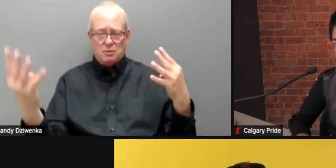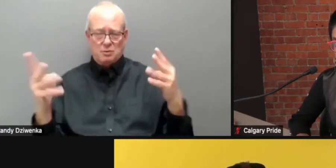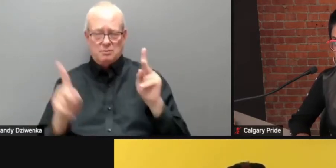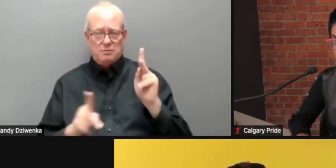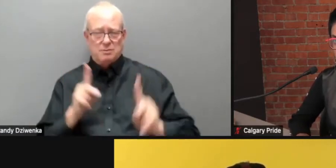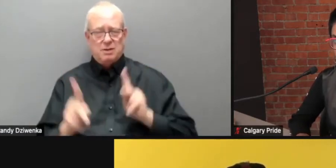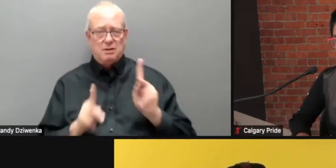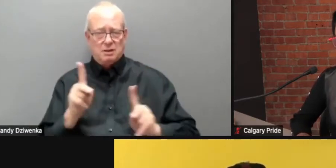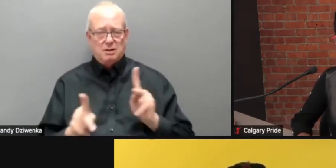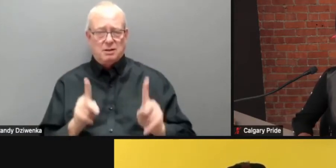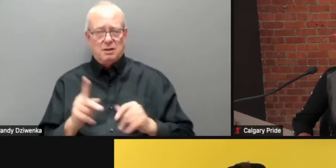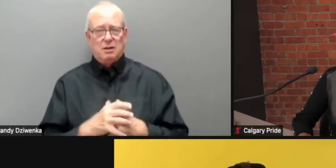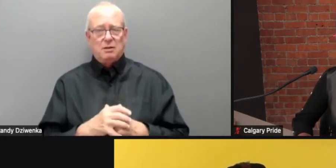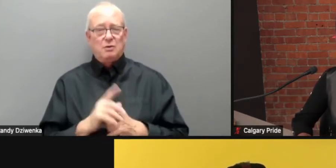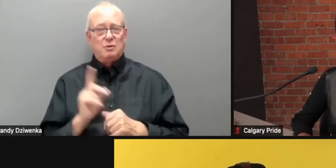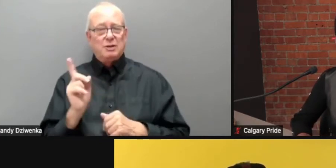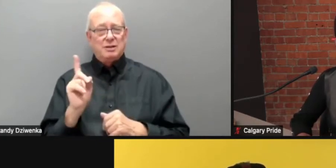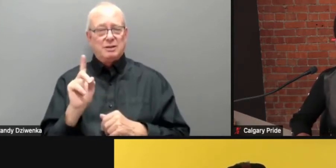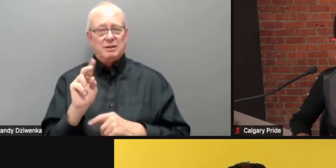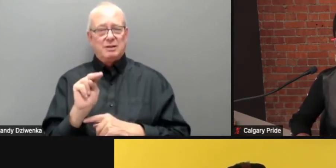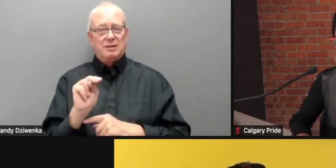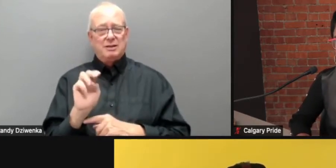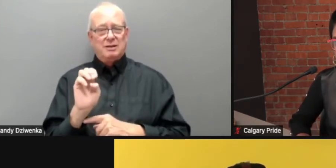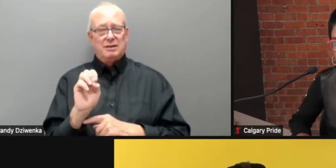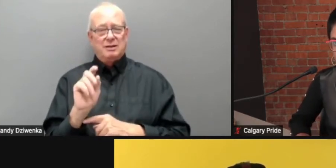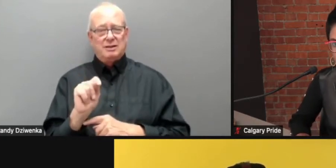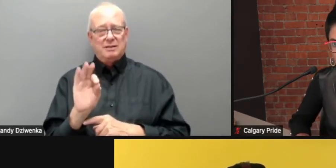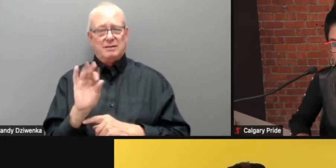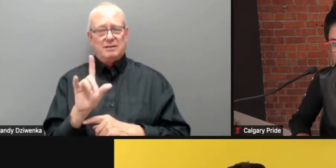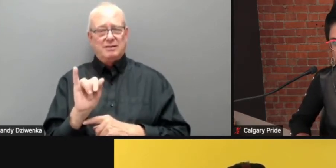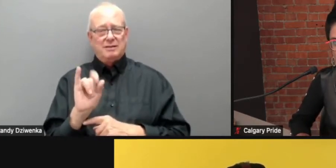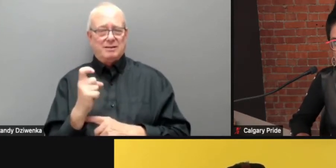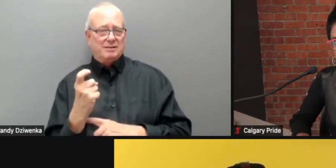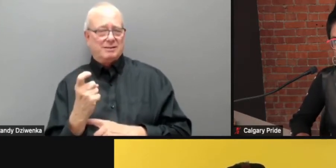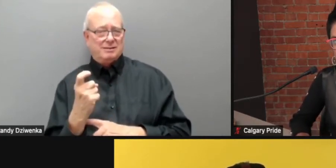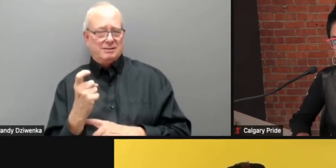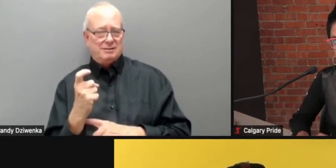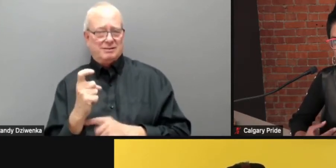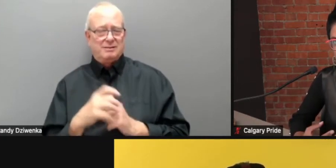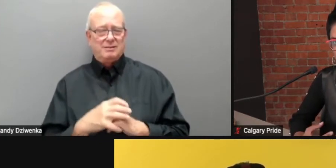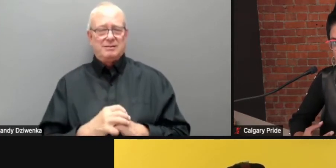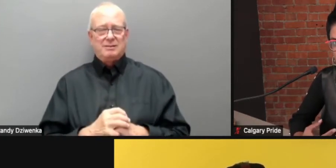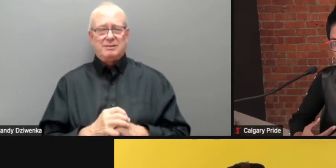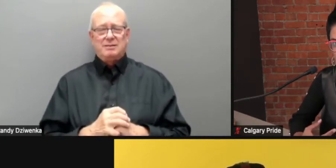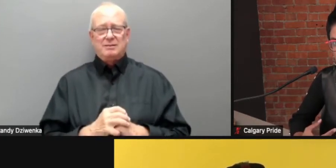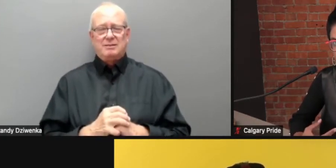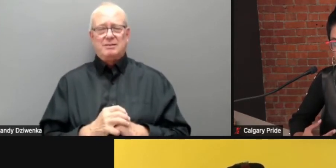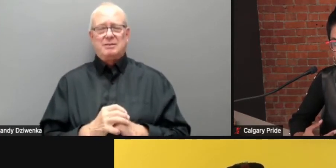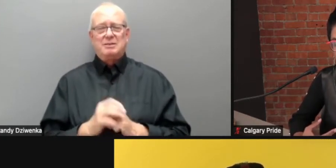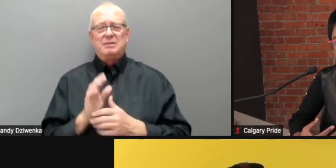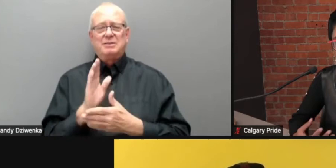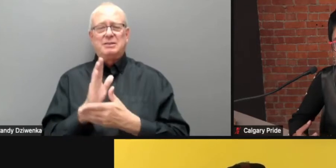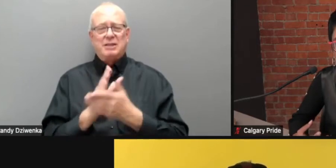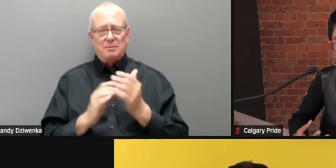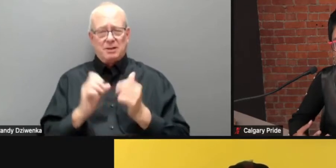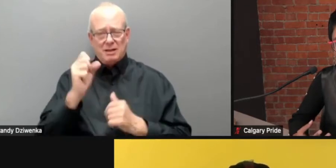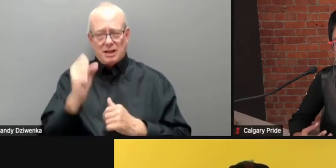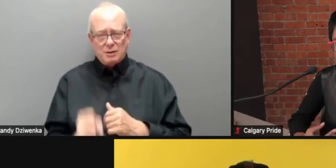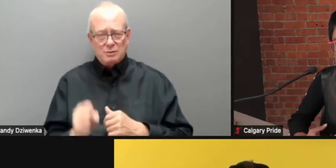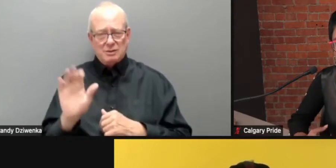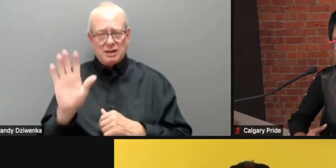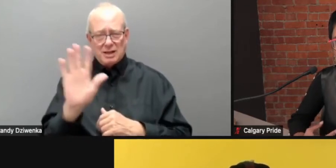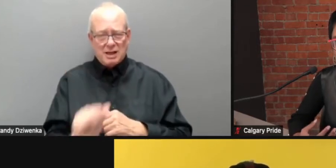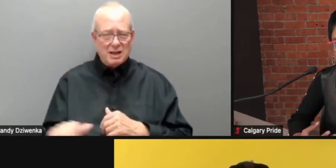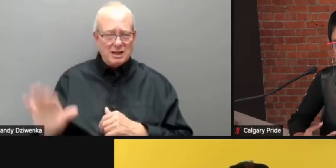who identify as South Asian who have come out as 2S LGBTQ+ in public. And I feel like that's been as a result